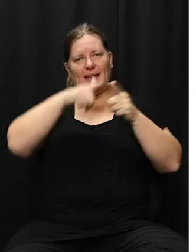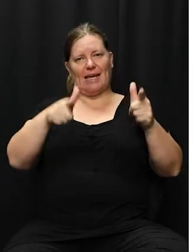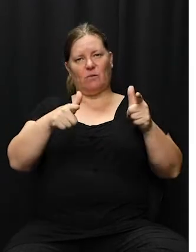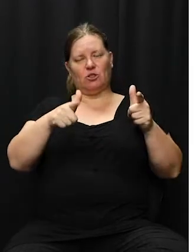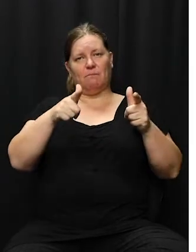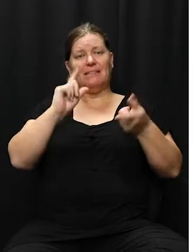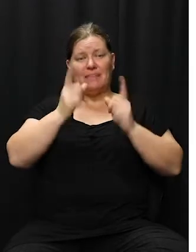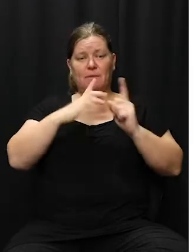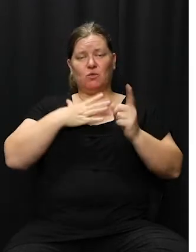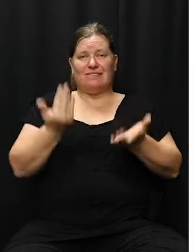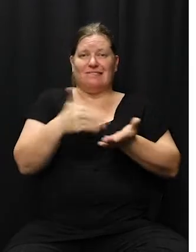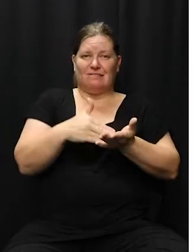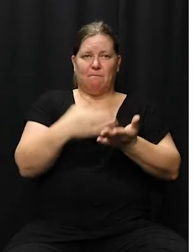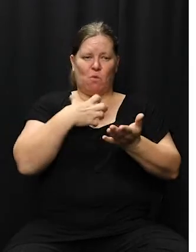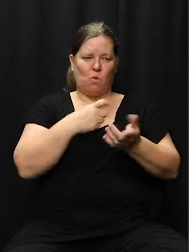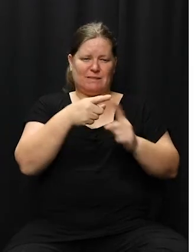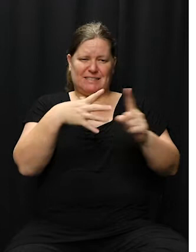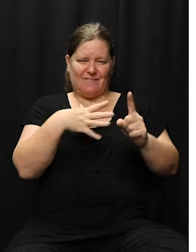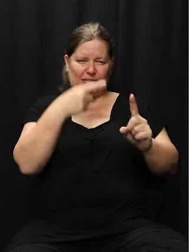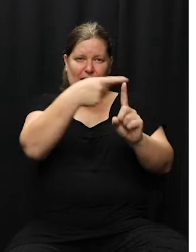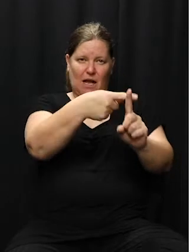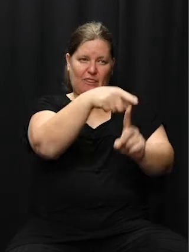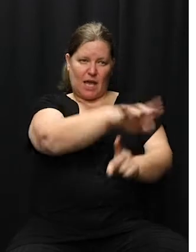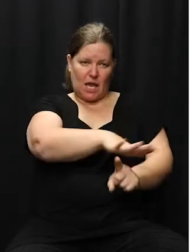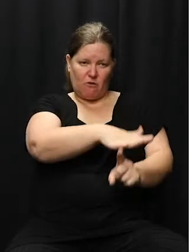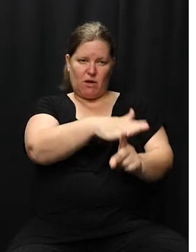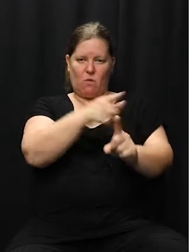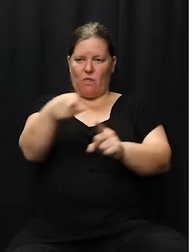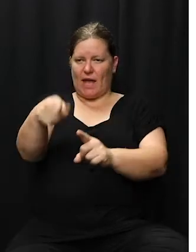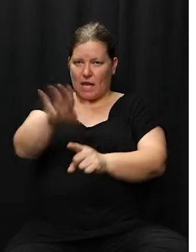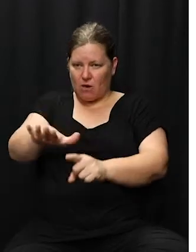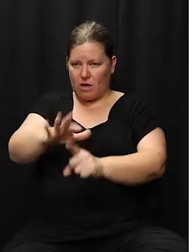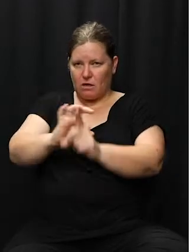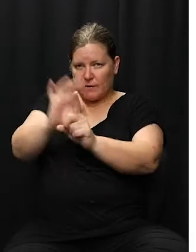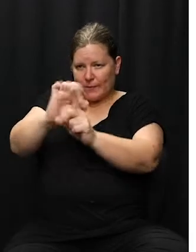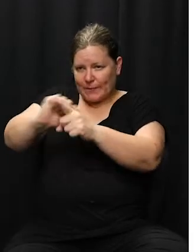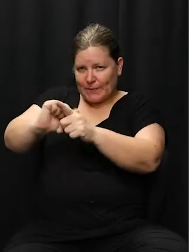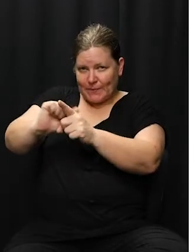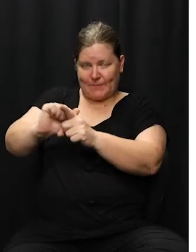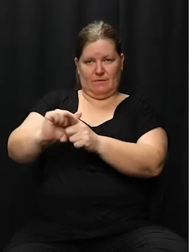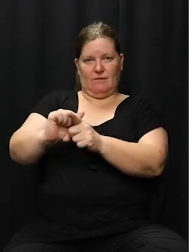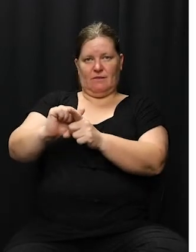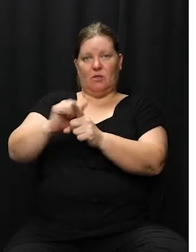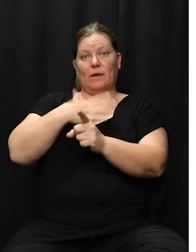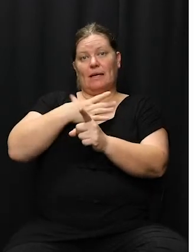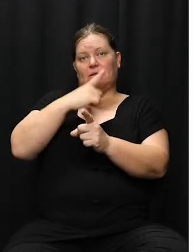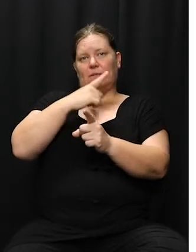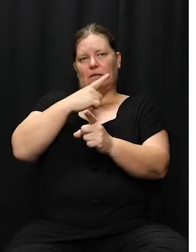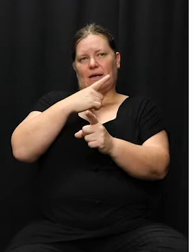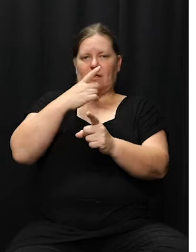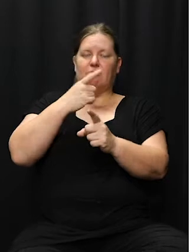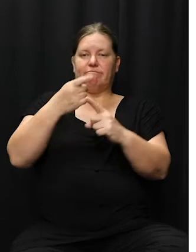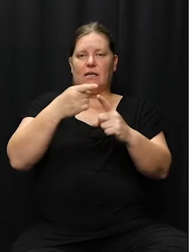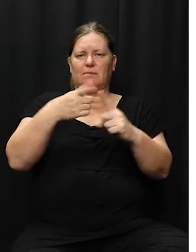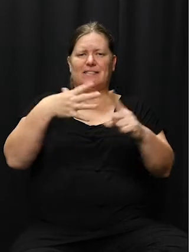the language and they're going to pick it up. But you know what? Sometimes you actually need extra. You need to target particular areas. You need to, polish particular